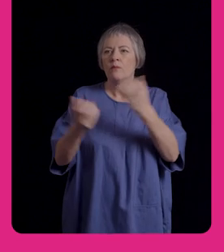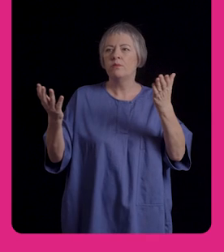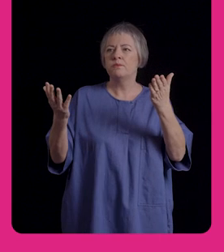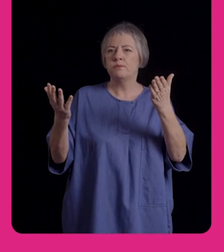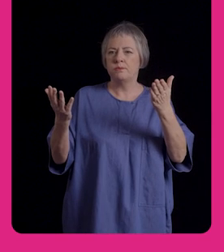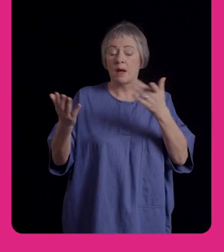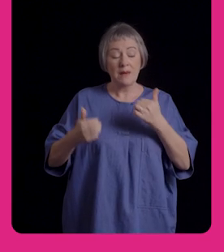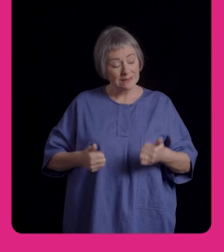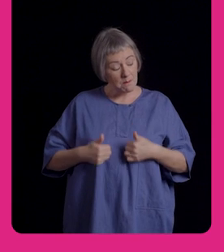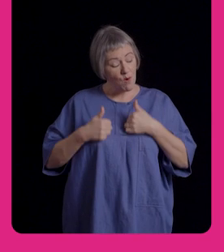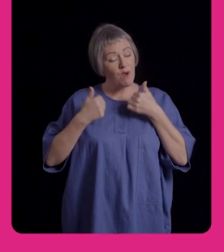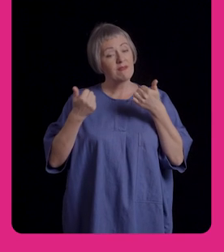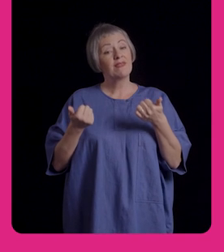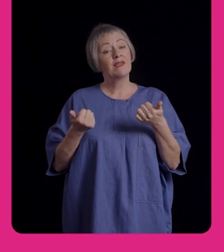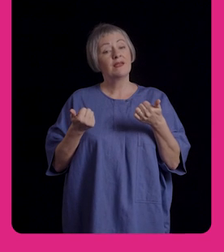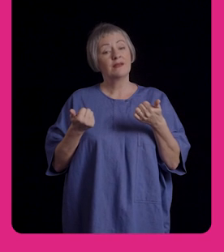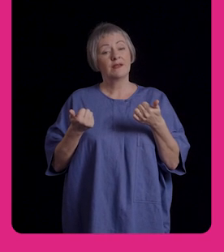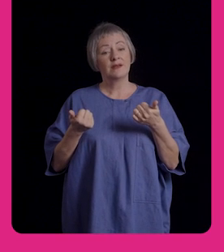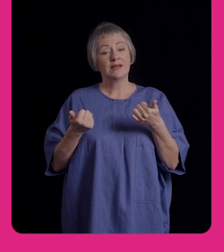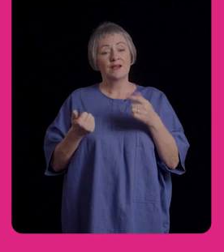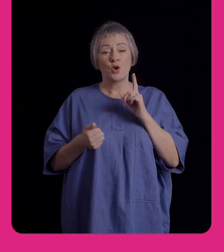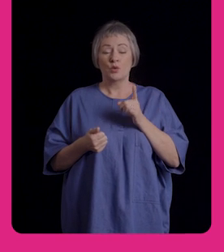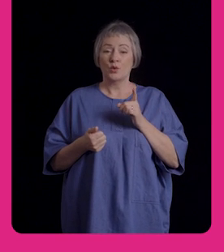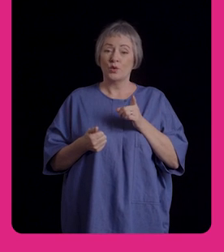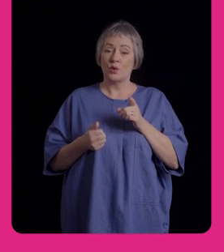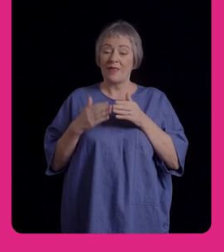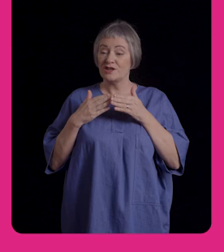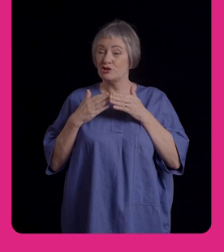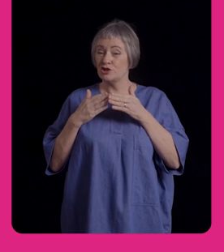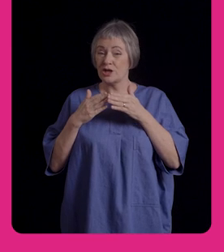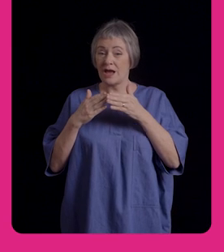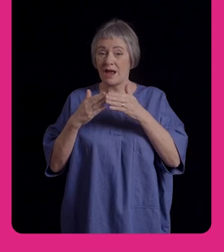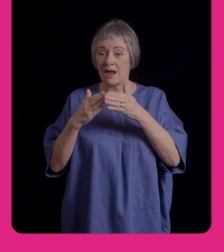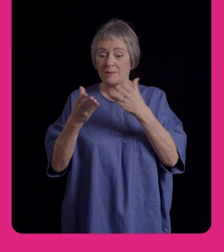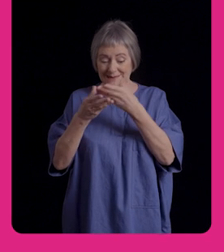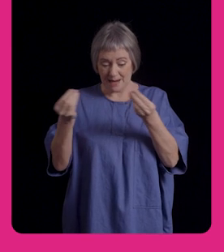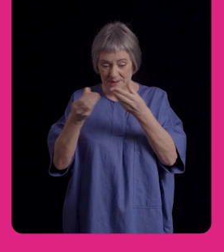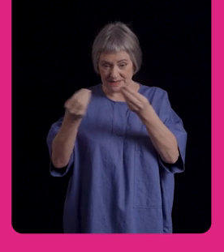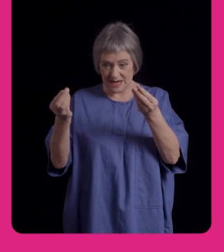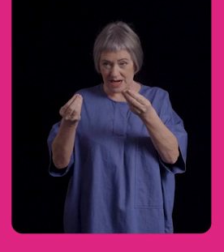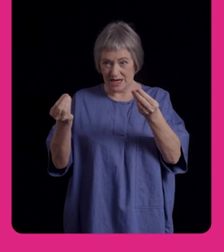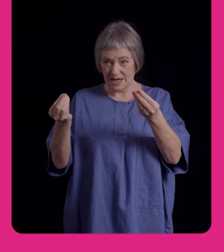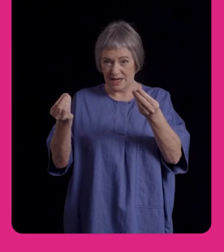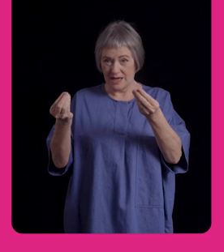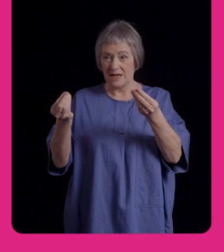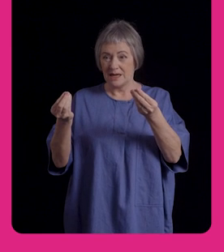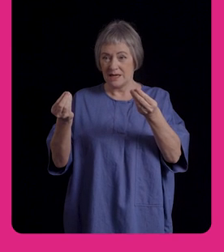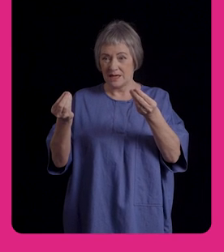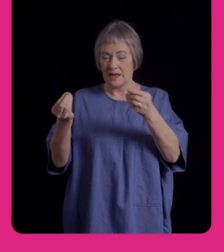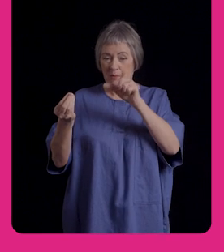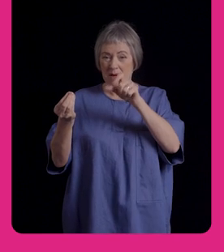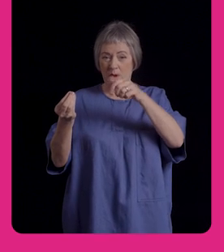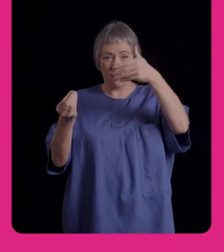But it is morning. And you, the ship is much emptier. You can hear it clearing